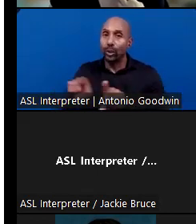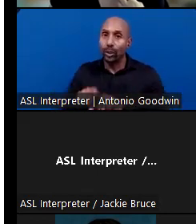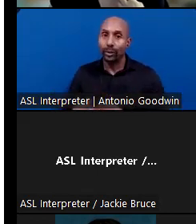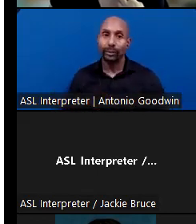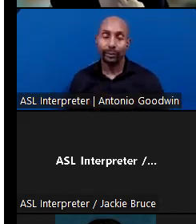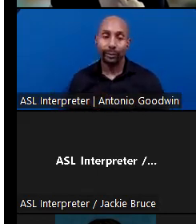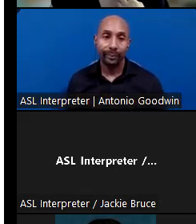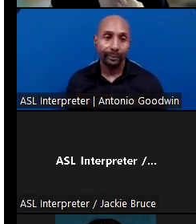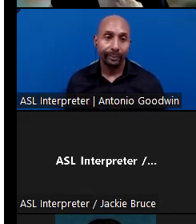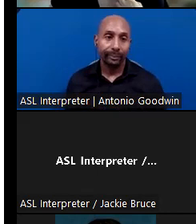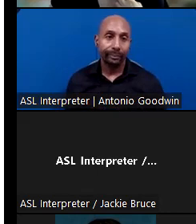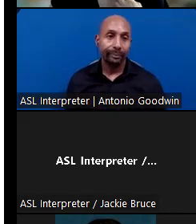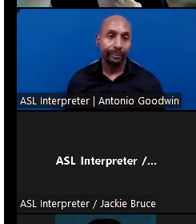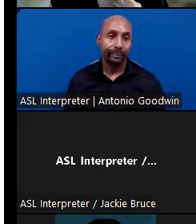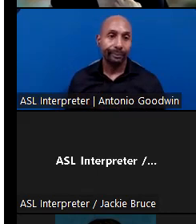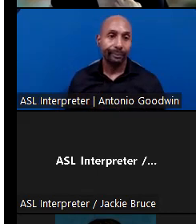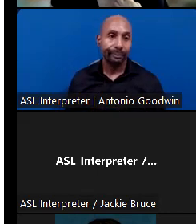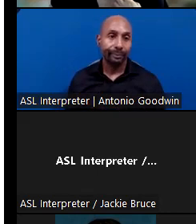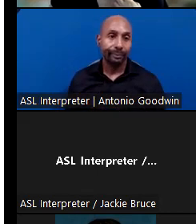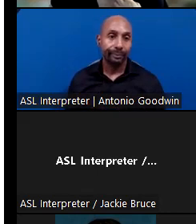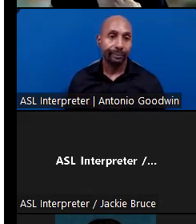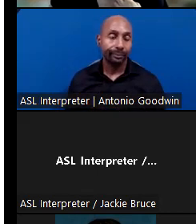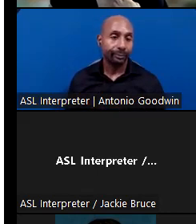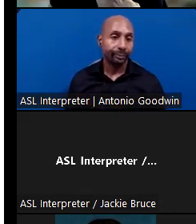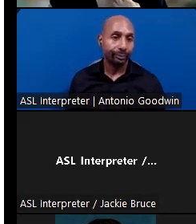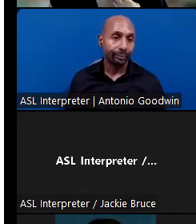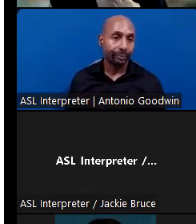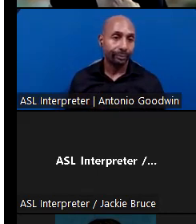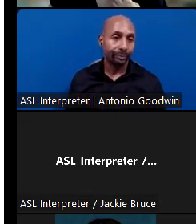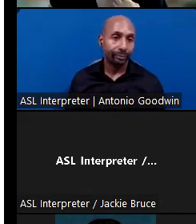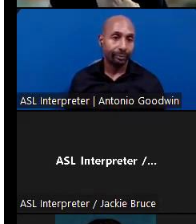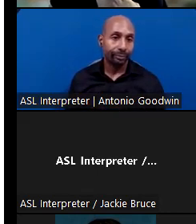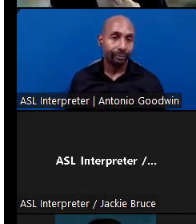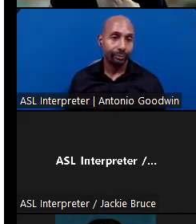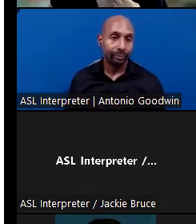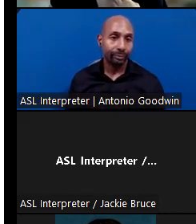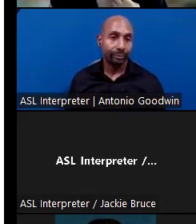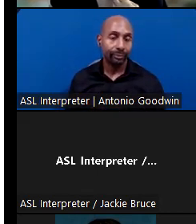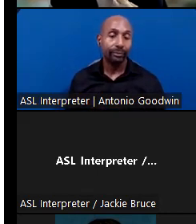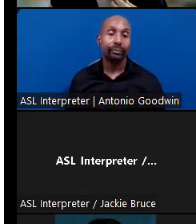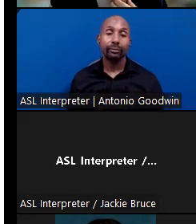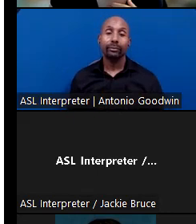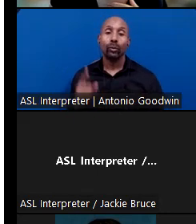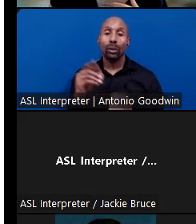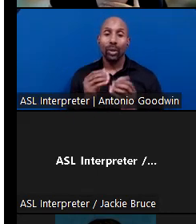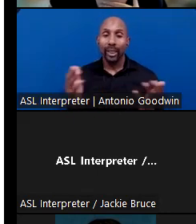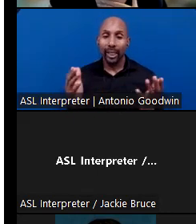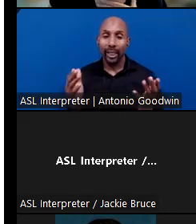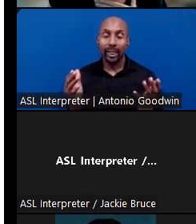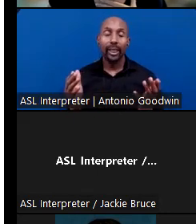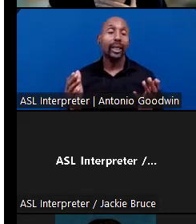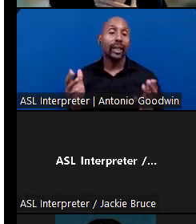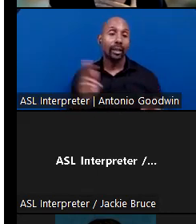One other thing I want to say that I probably have in here later is I say that people usually recover in 2 to 4